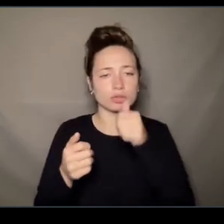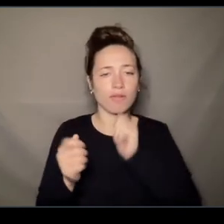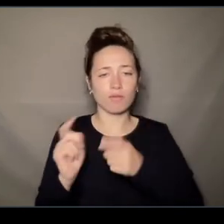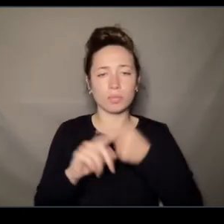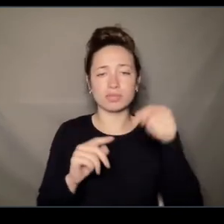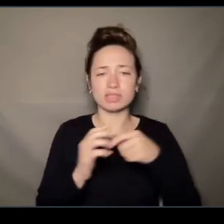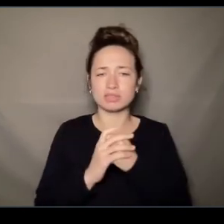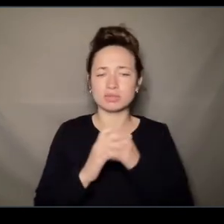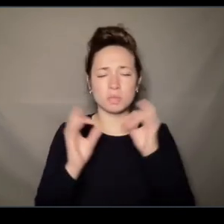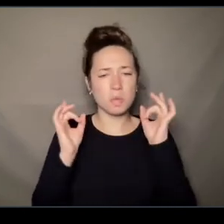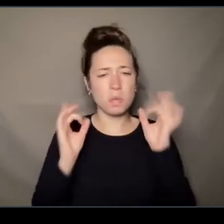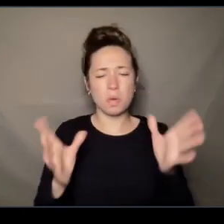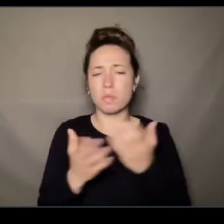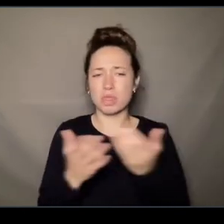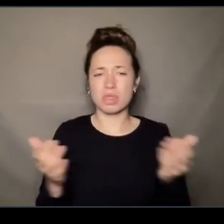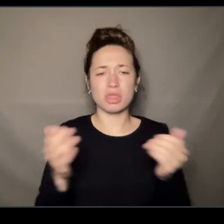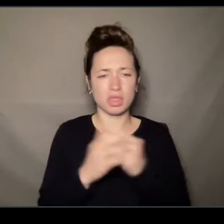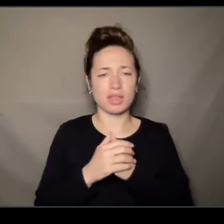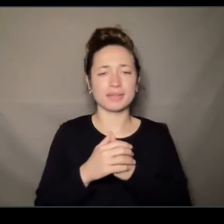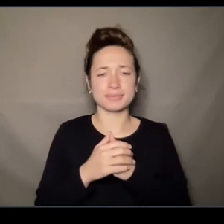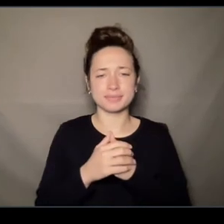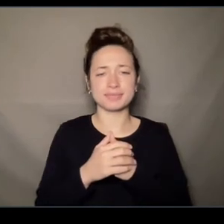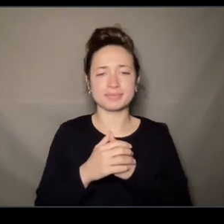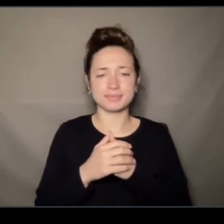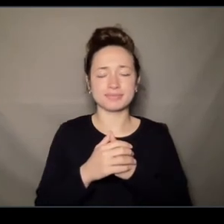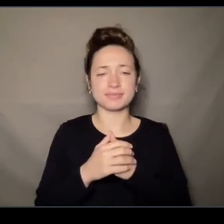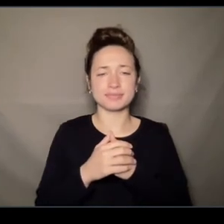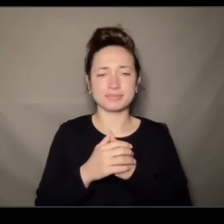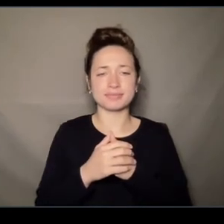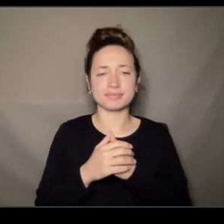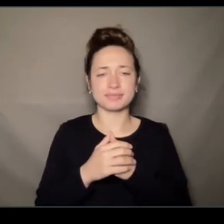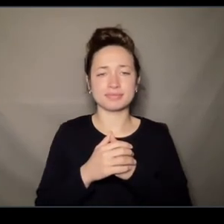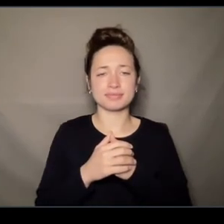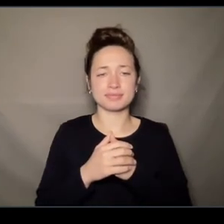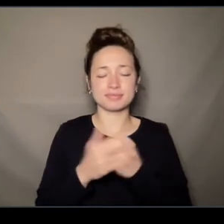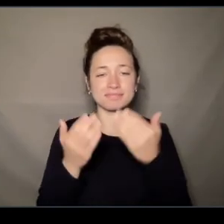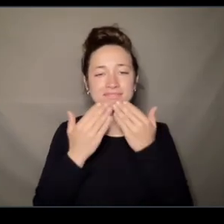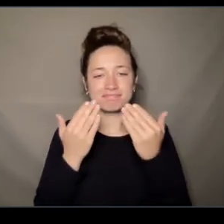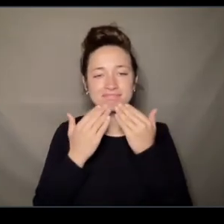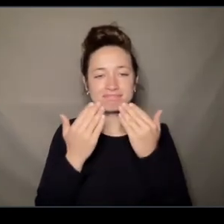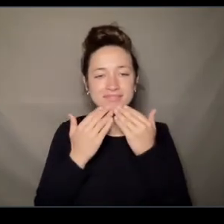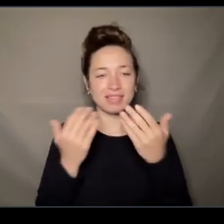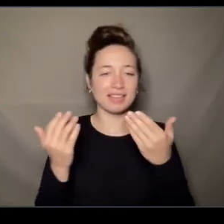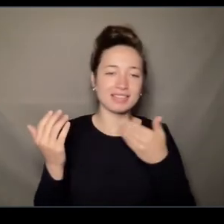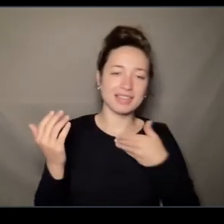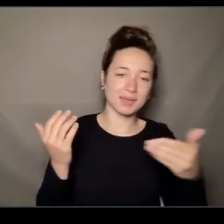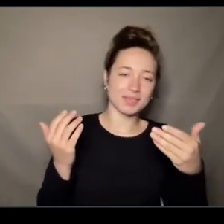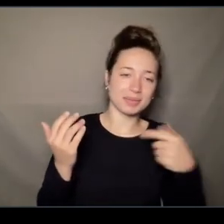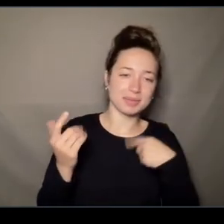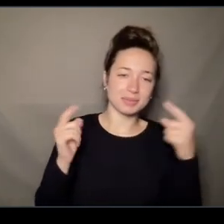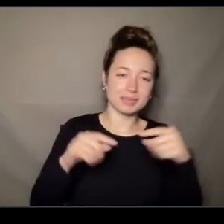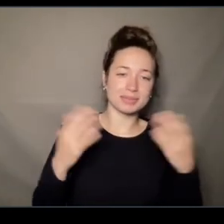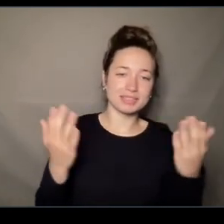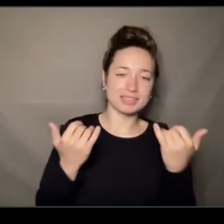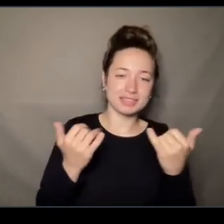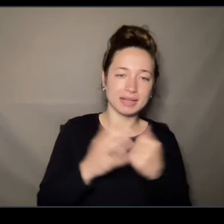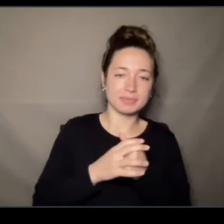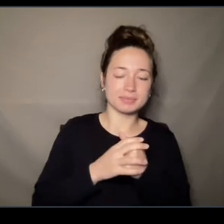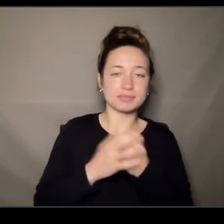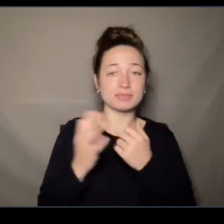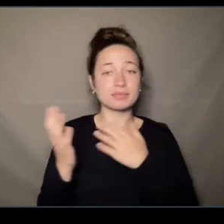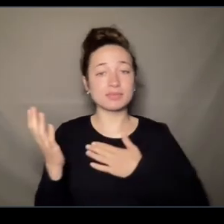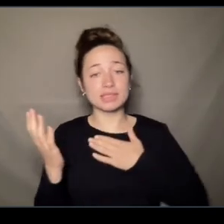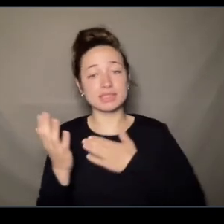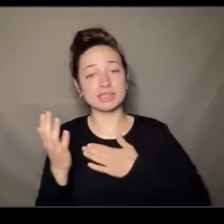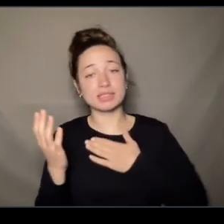to everybody who suffered from this. It's just a horrible, horrible thing. Thank you so much. It is, and thank you for inviting me to be here